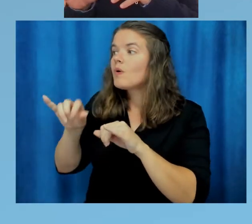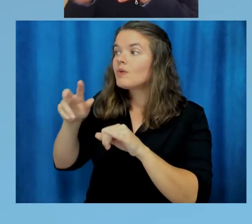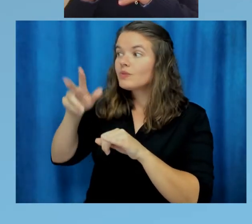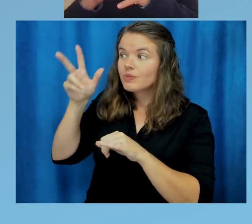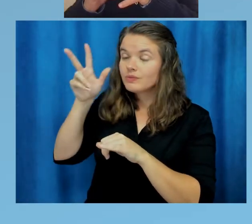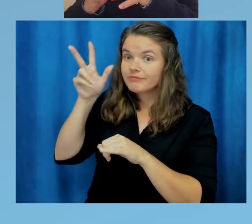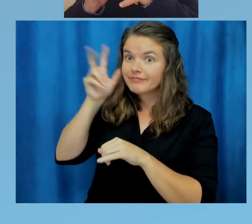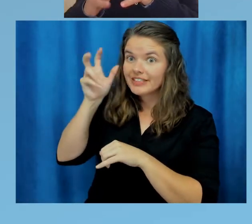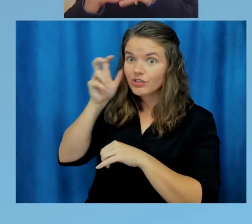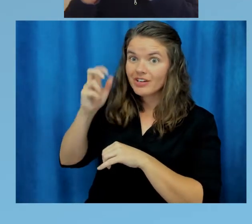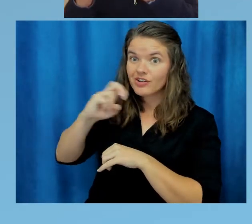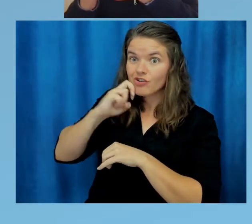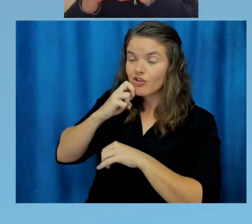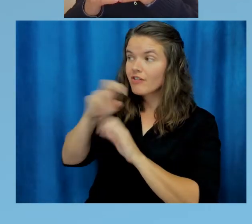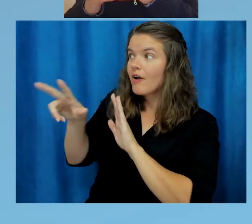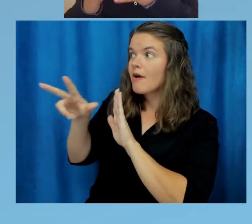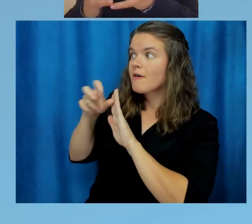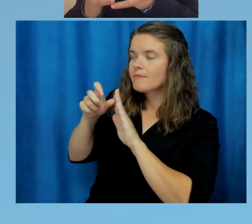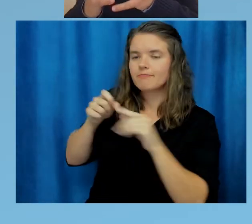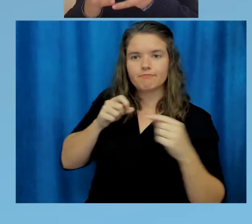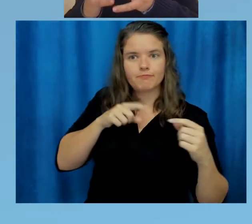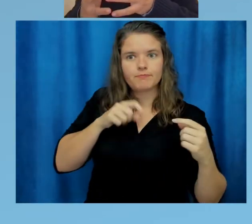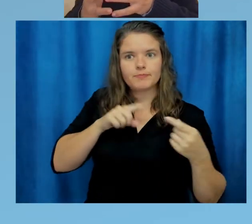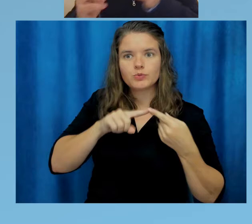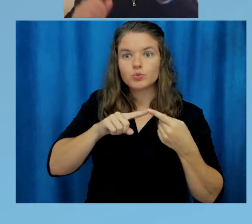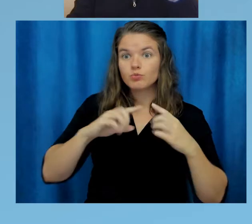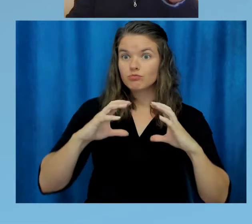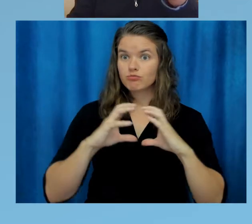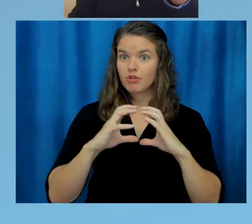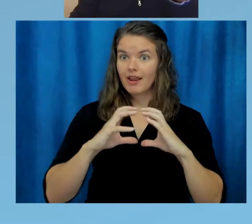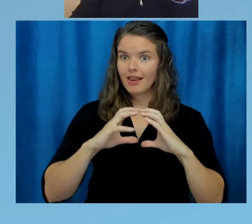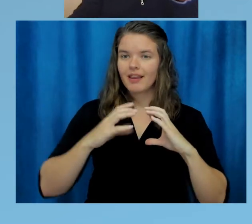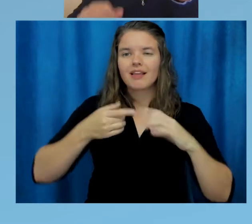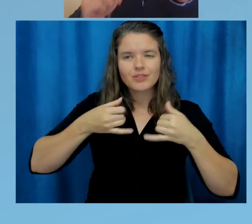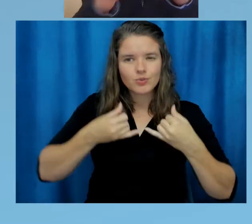the signal to the brain, allowing you to hear that sound.